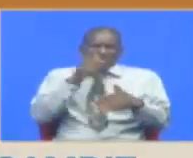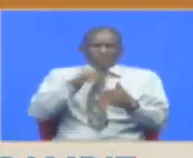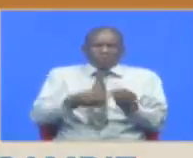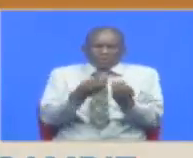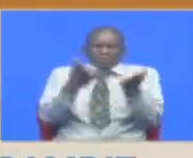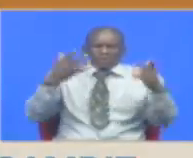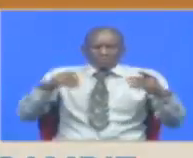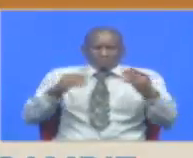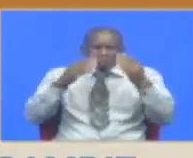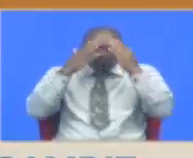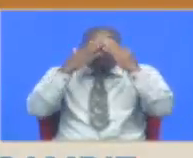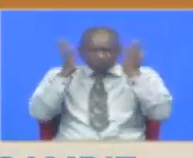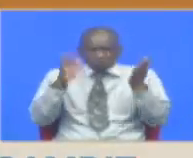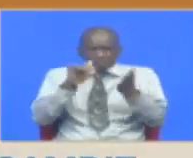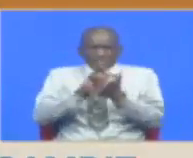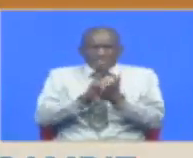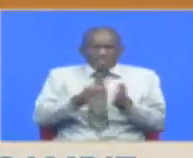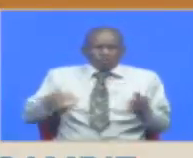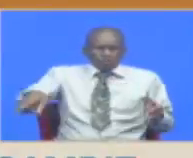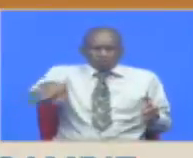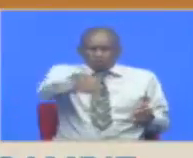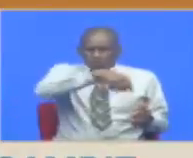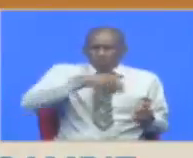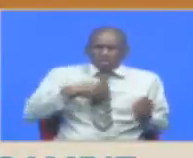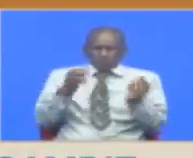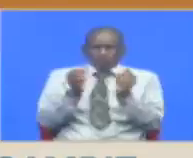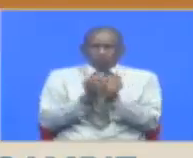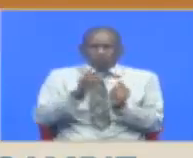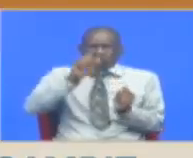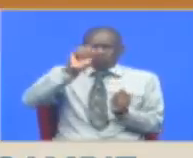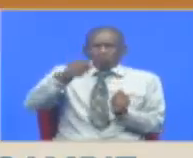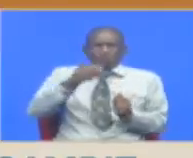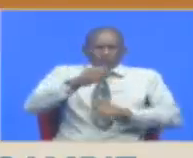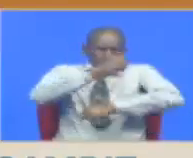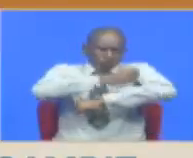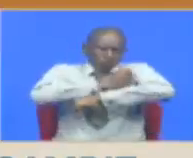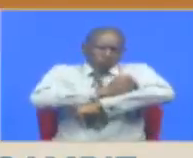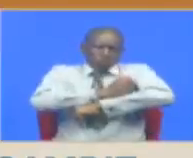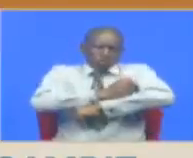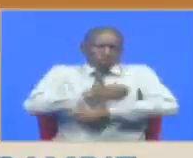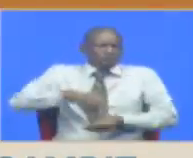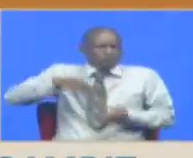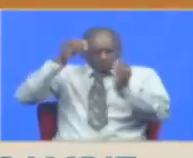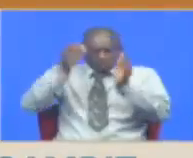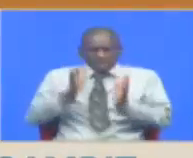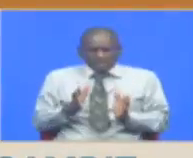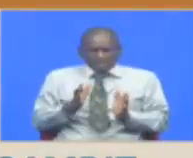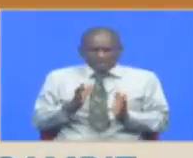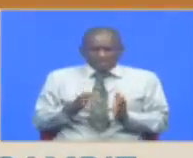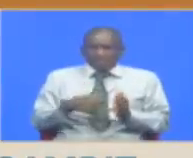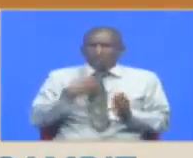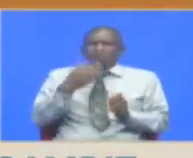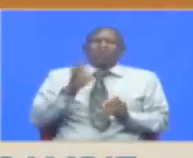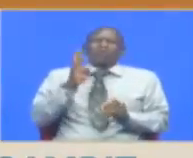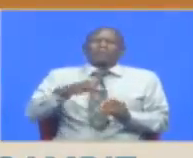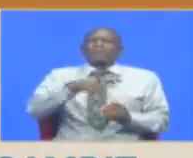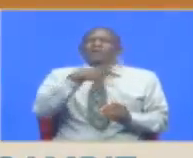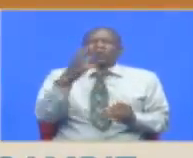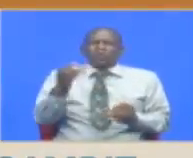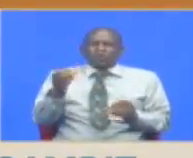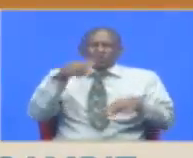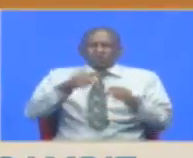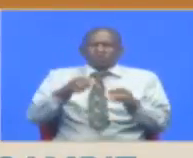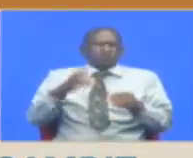people don't see is that we have 12 million school-going students who are going to be going into